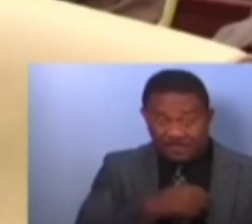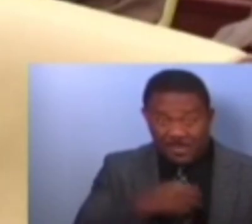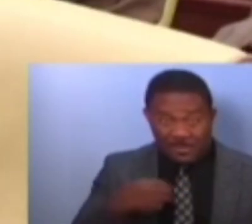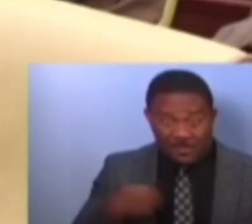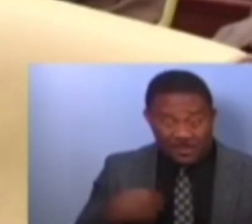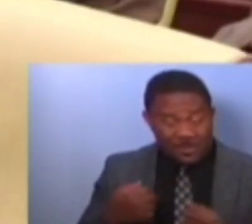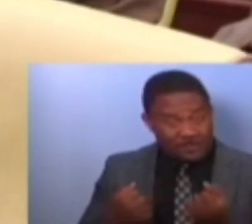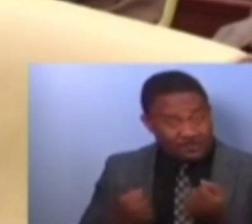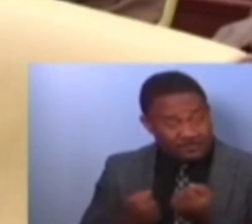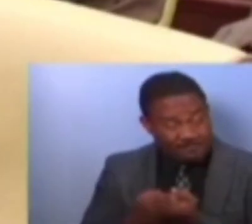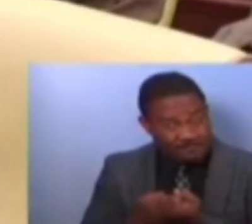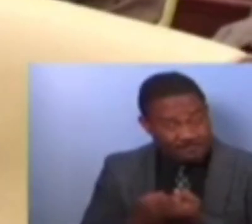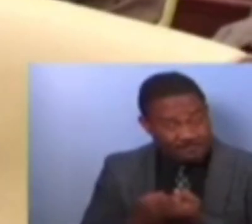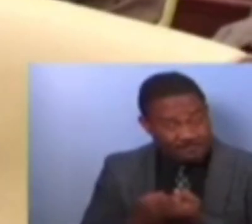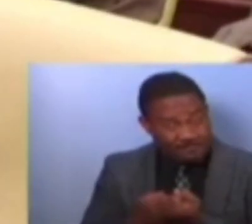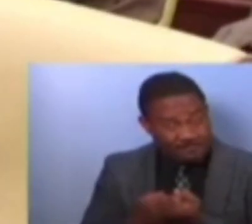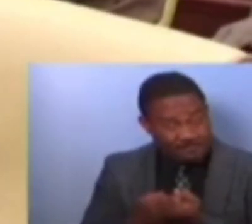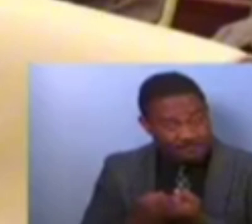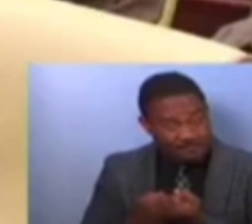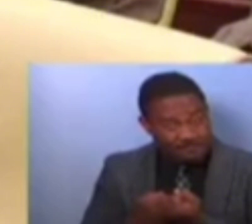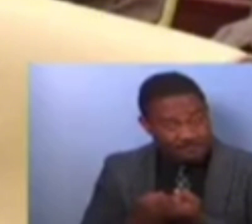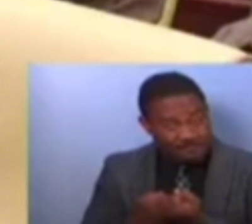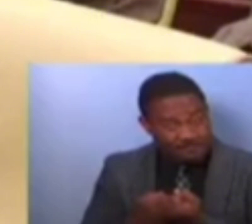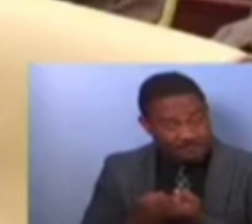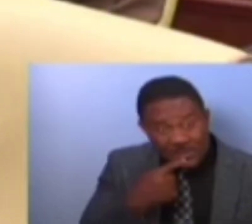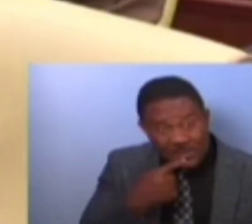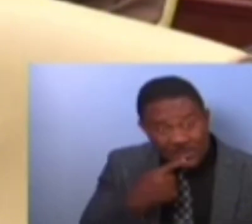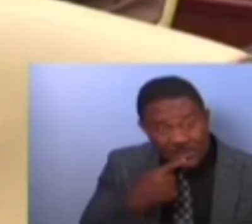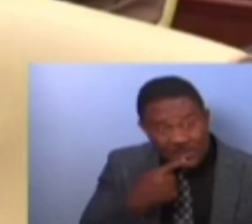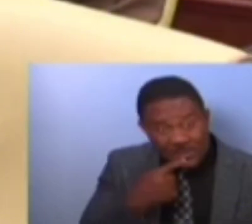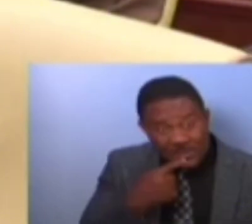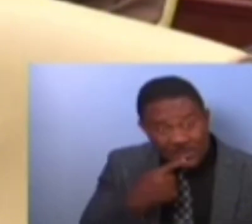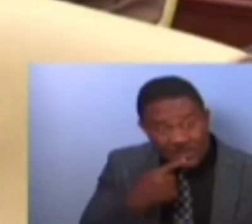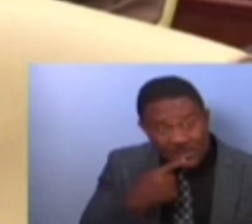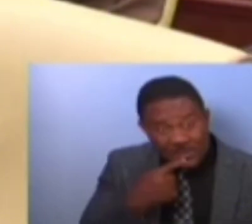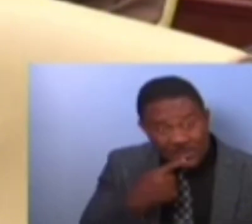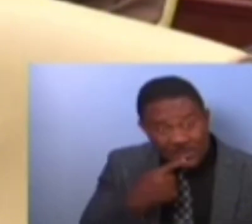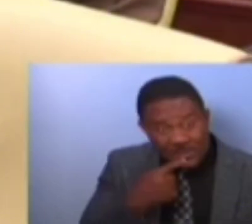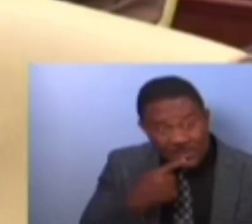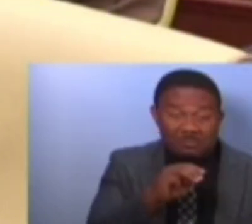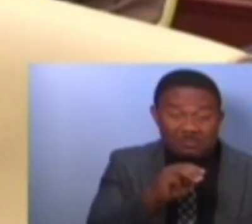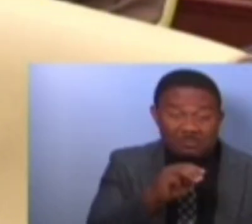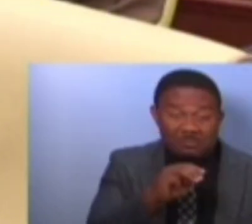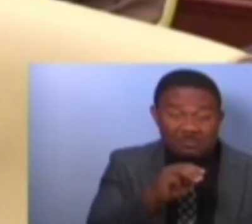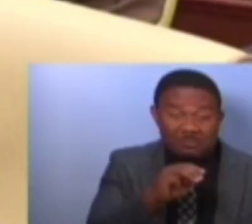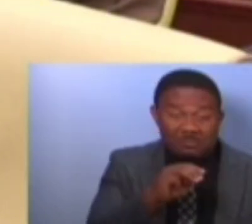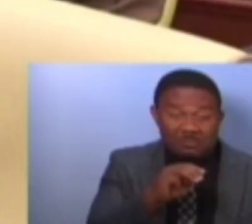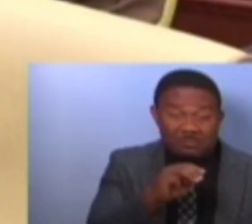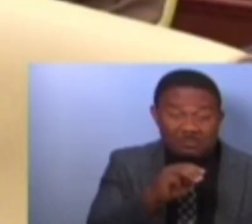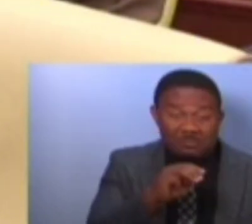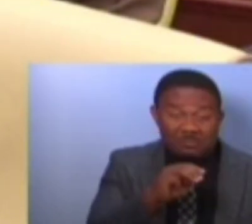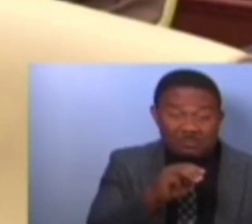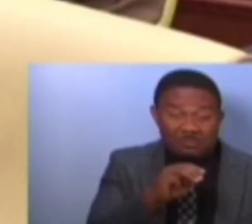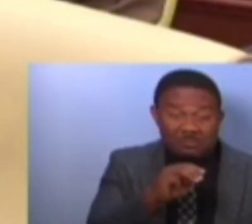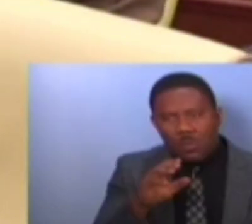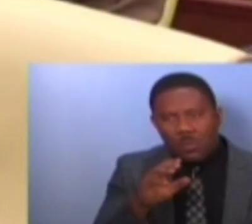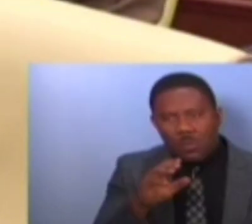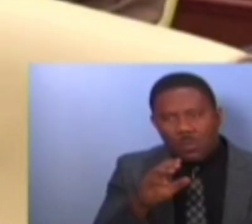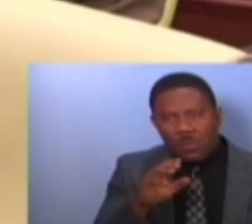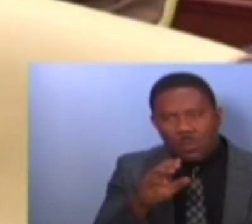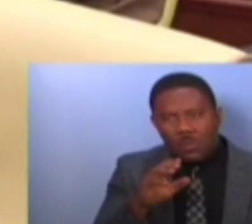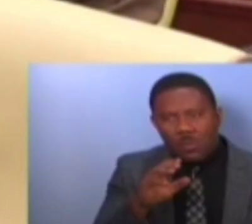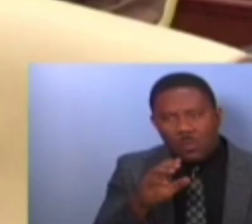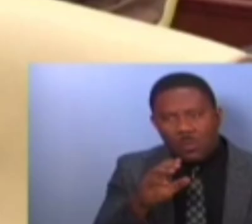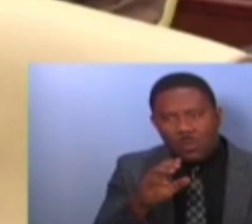or an amendment shall state, Mr. or Madam Speaker, I beg to second the motion